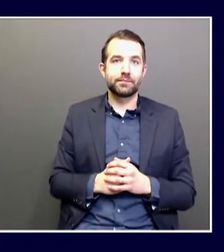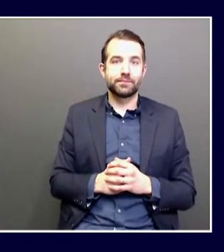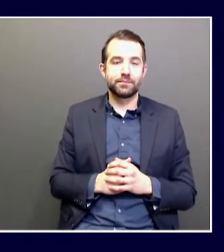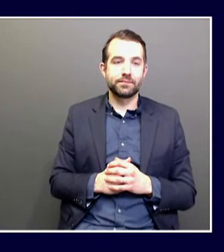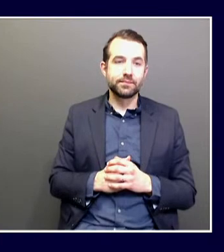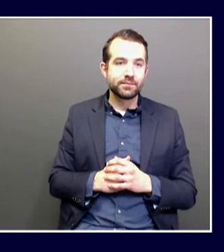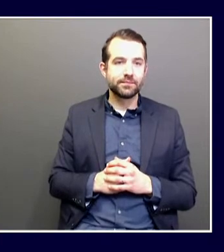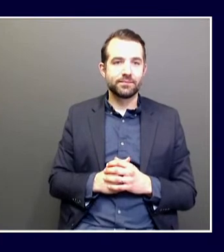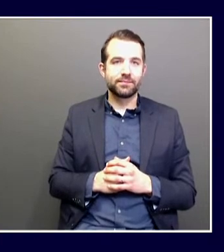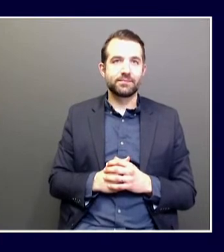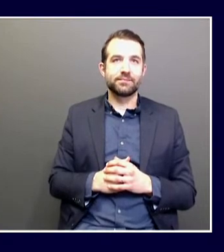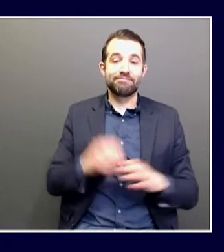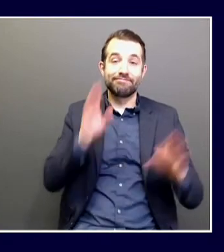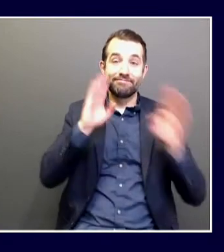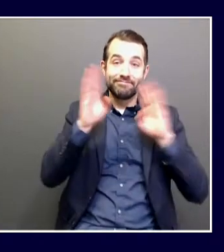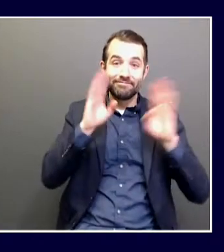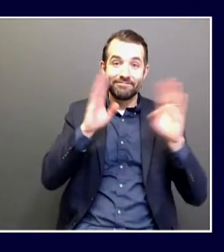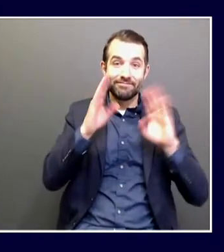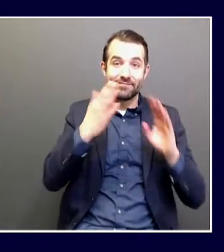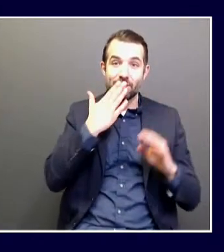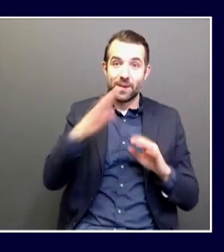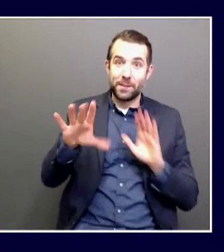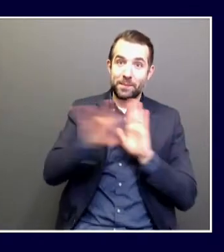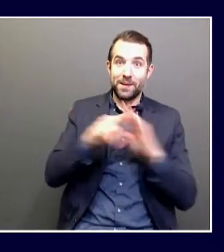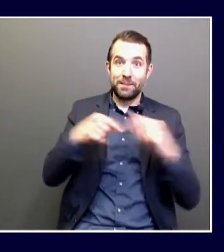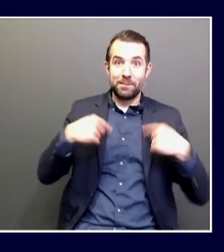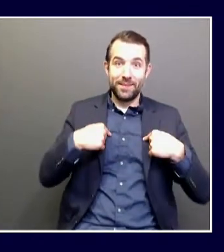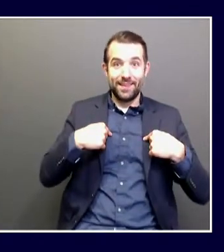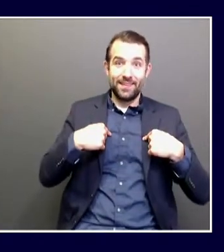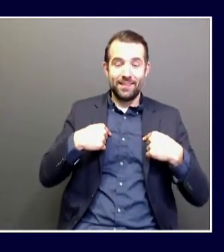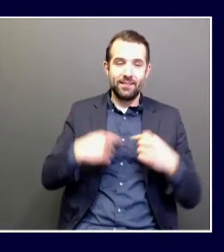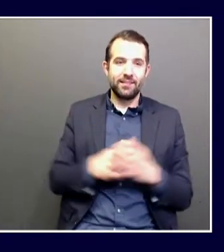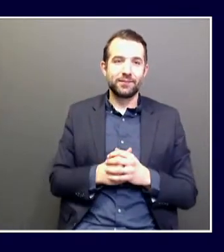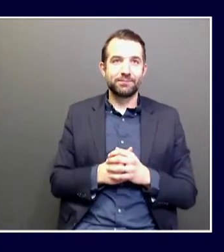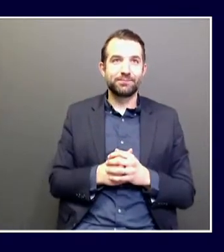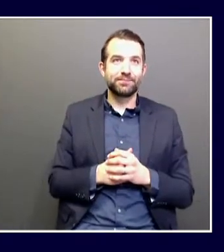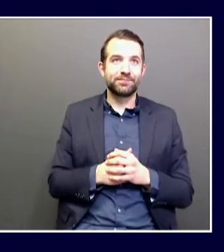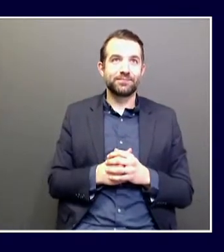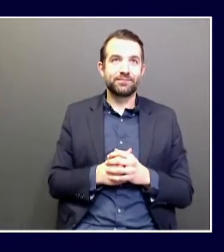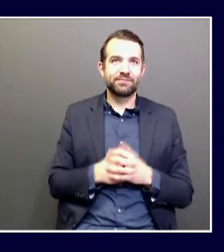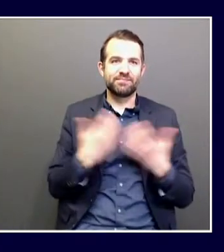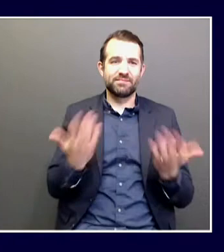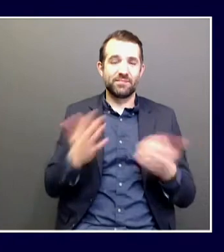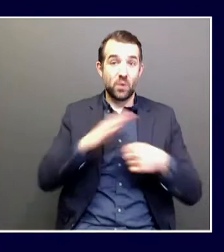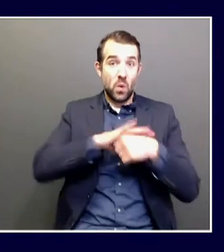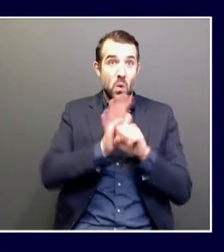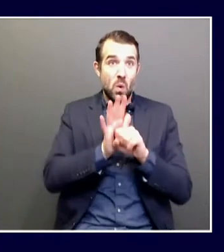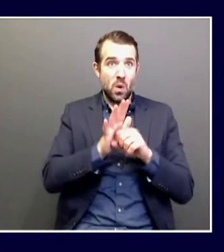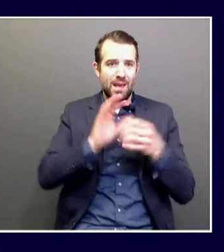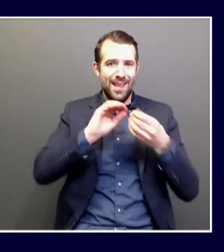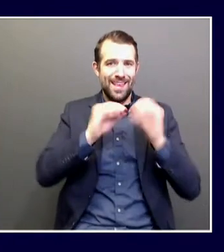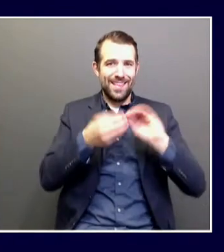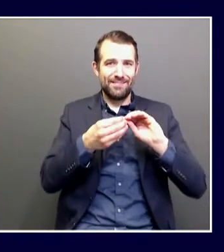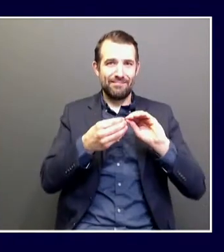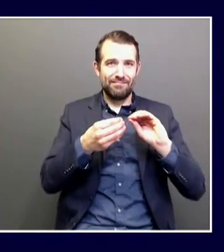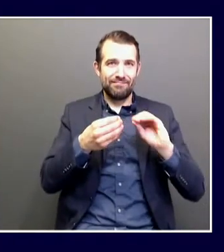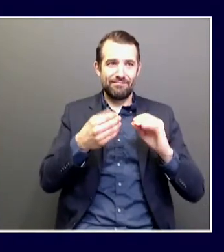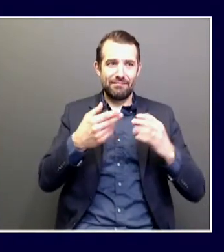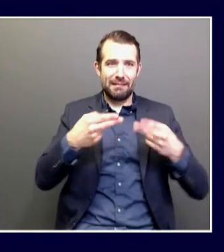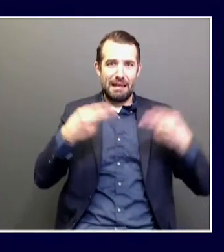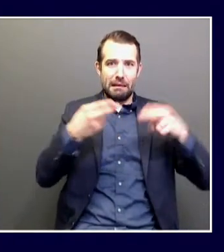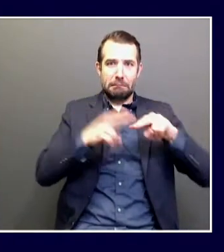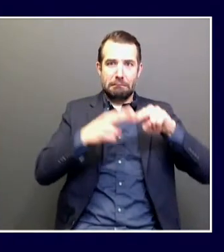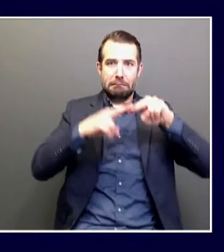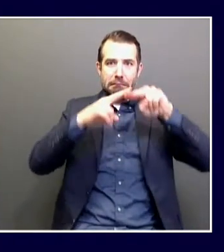Hi, thanks for taking my question. So with case counts being where they are, the rate being where it is, some experts